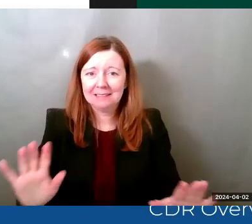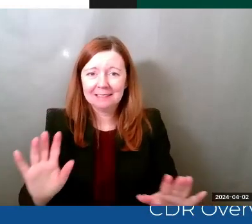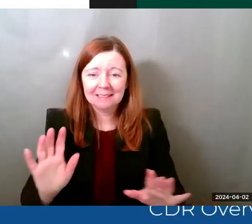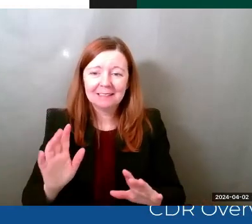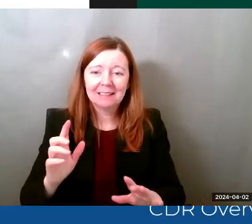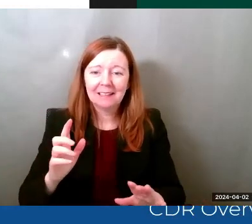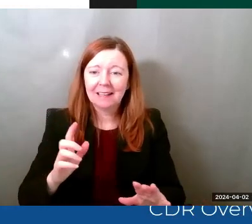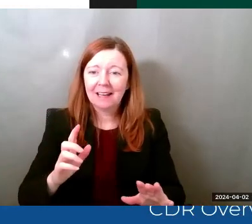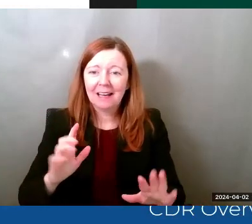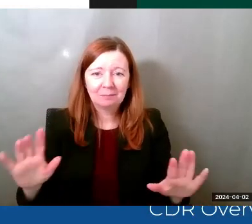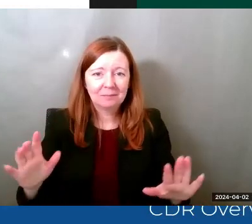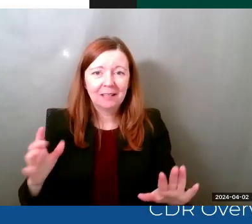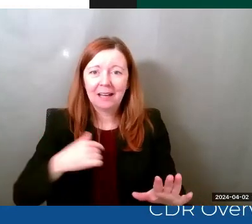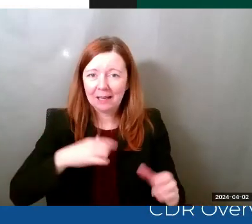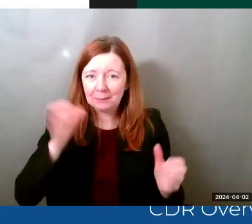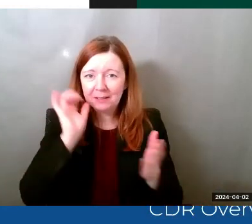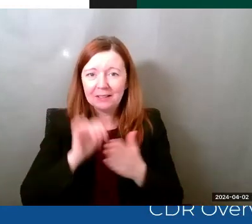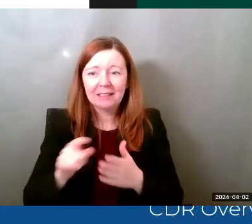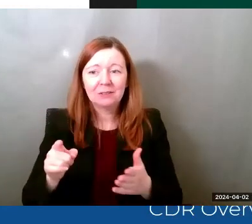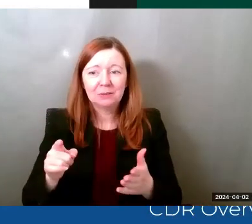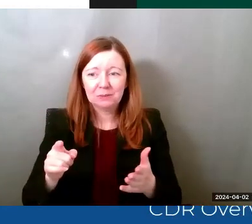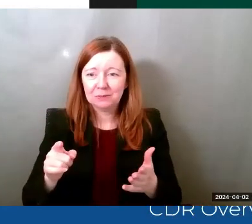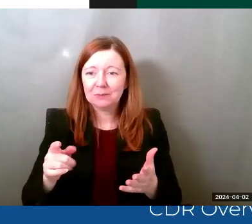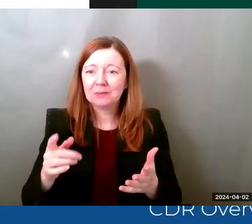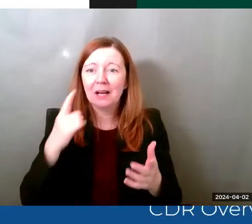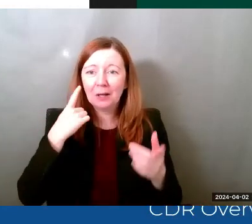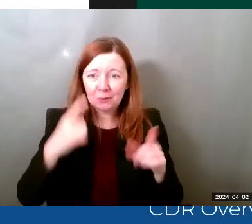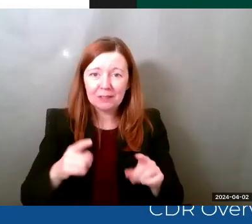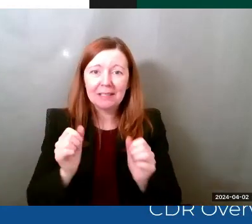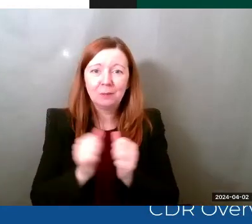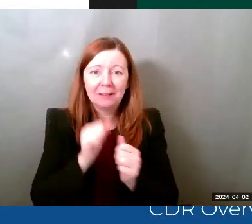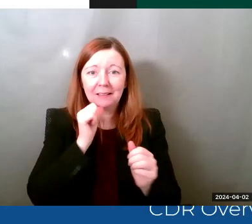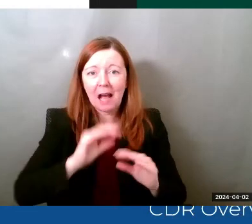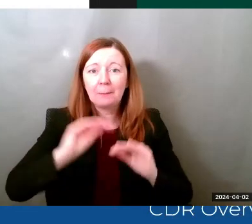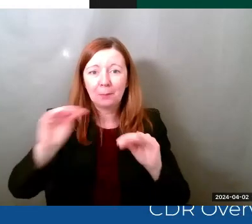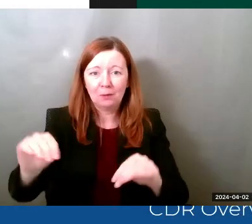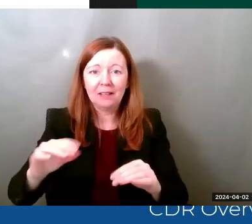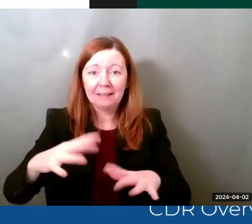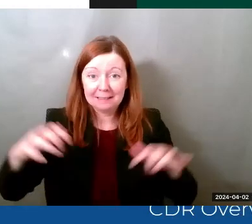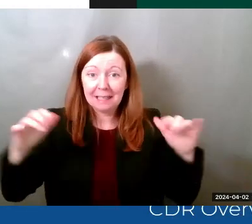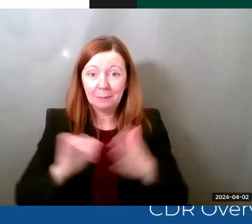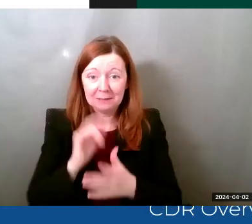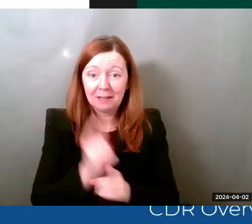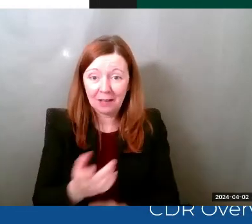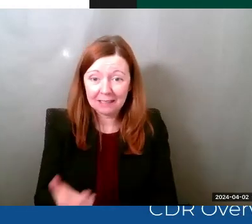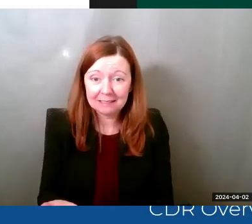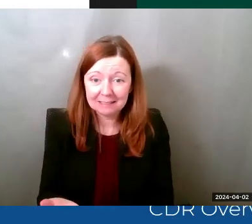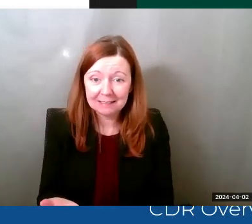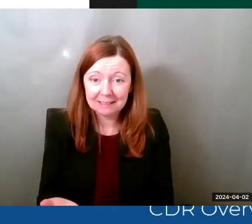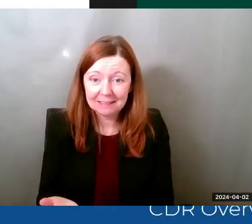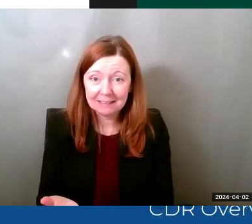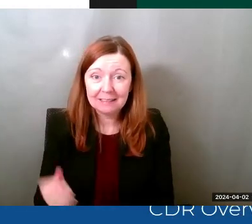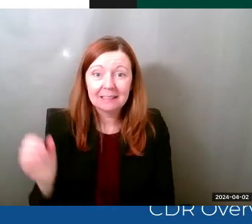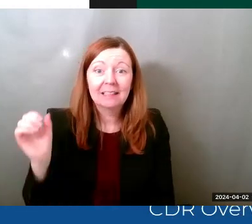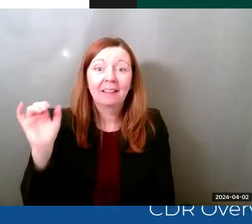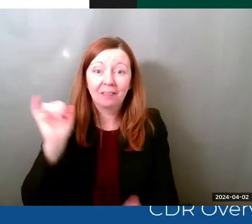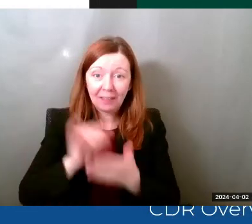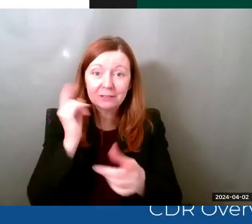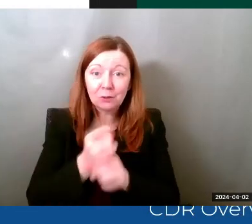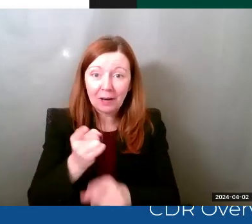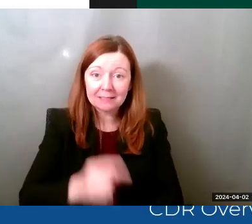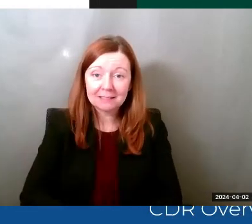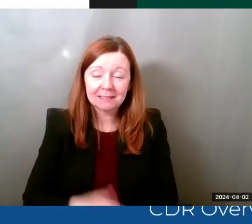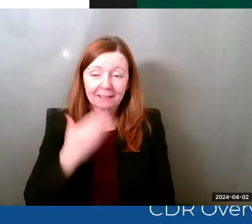So I'm hearing that you agree with not moving the stadium. Is that it? That is